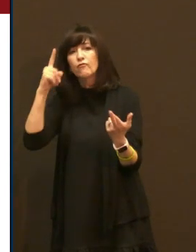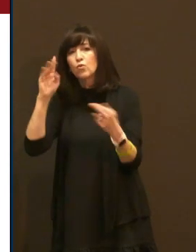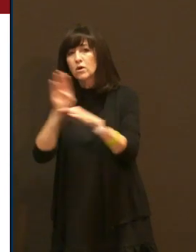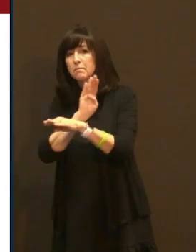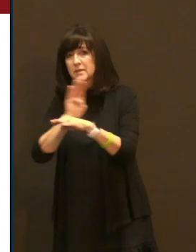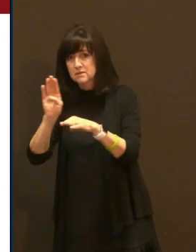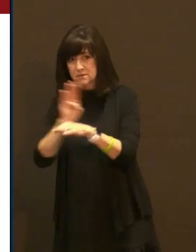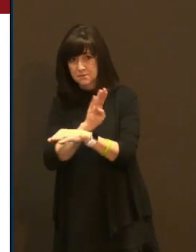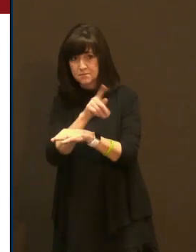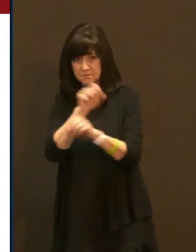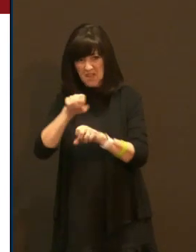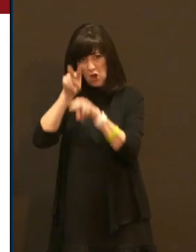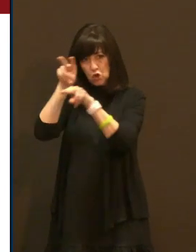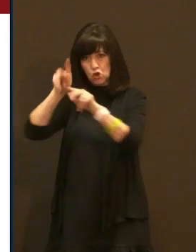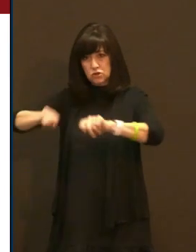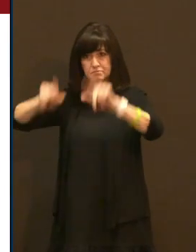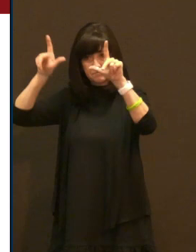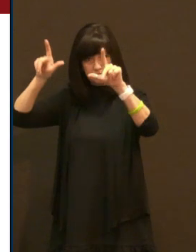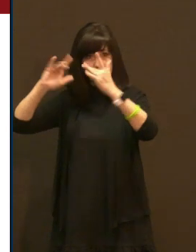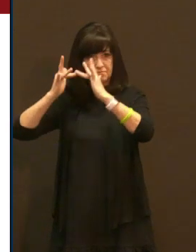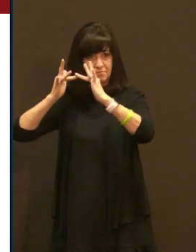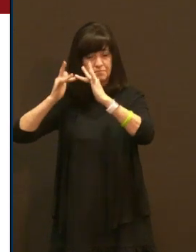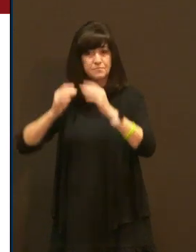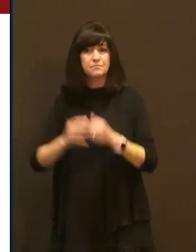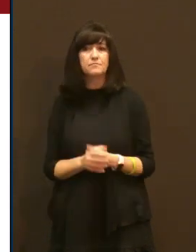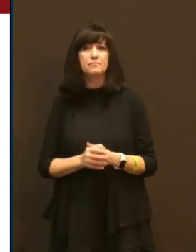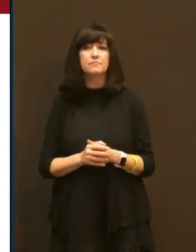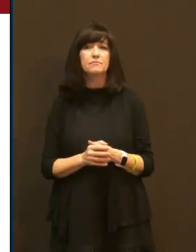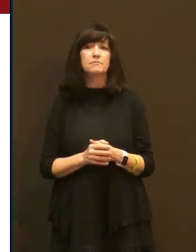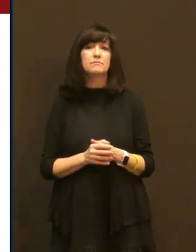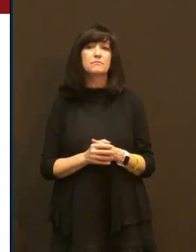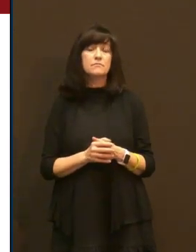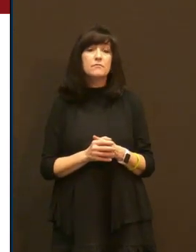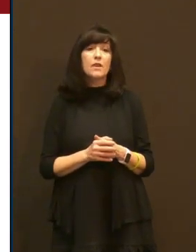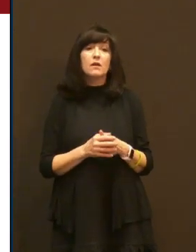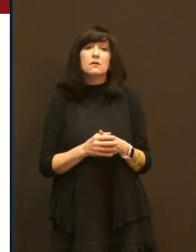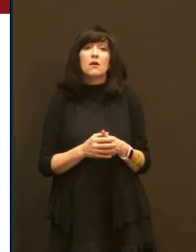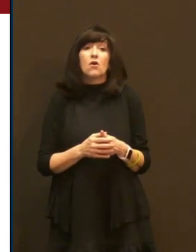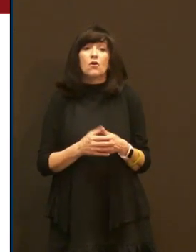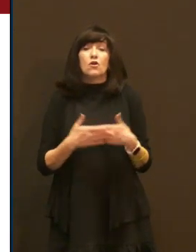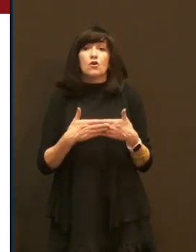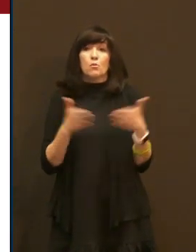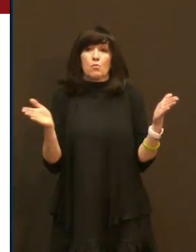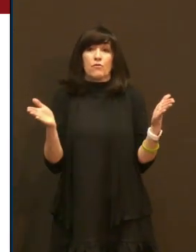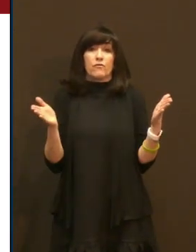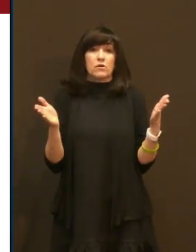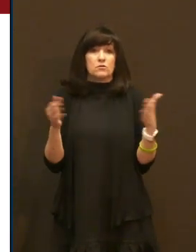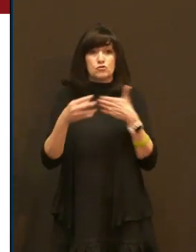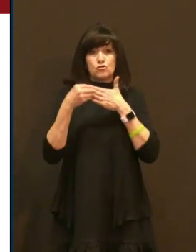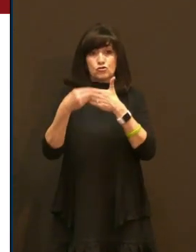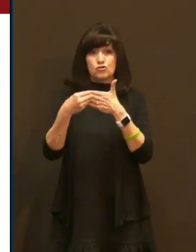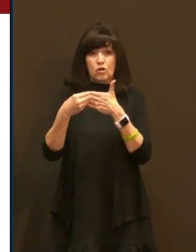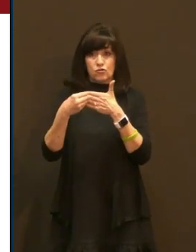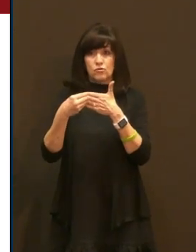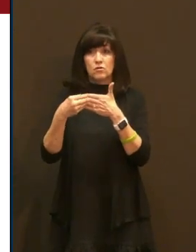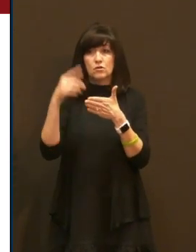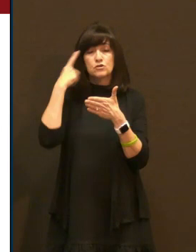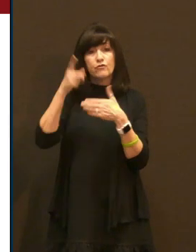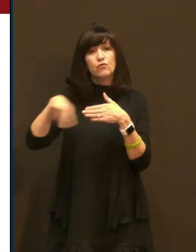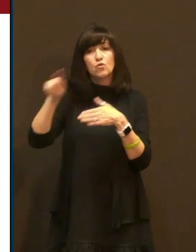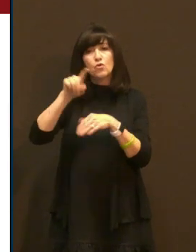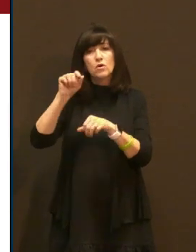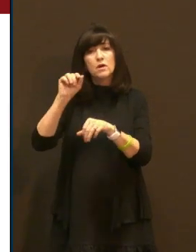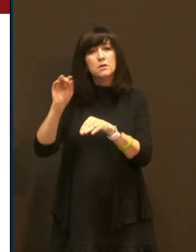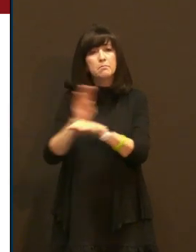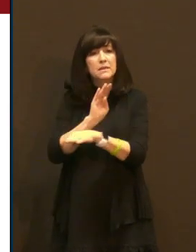And so this guidance provides general guidance for businesses overall to help protect employees and customers